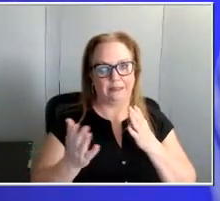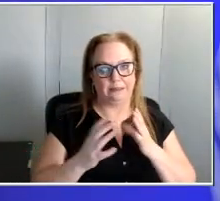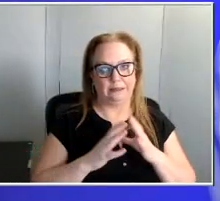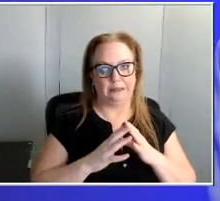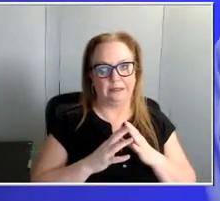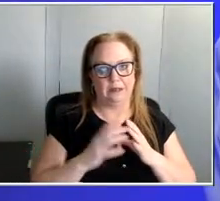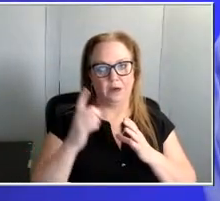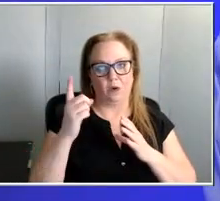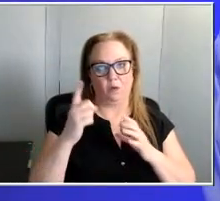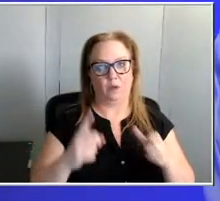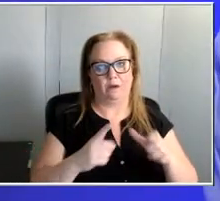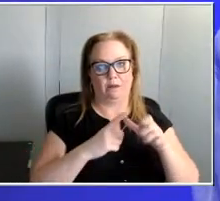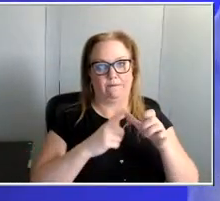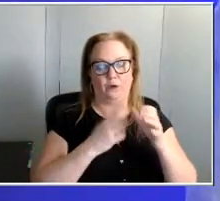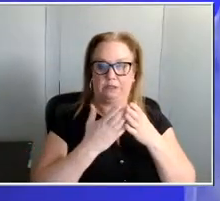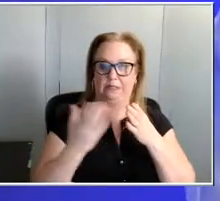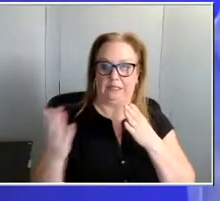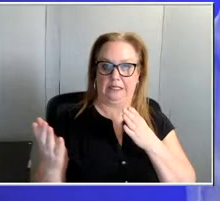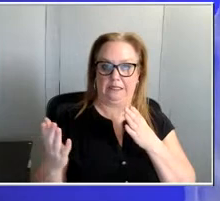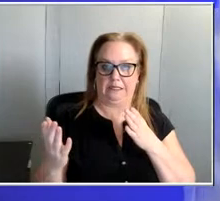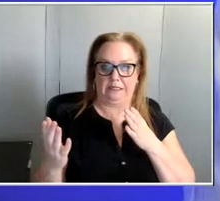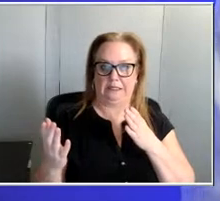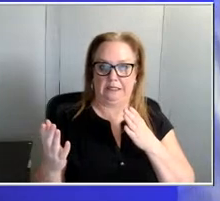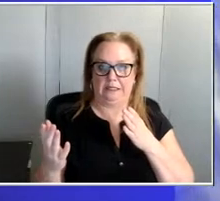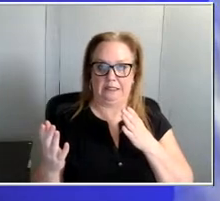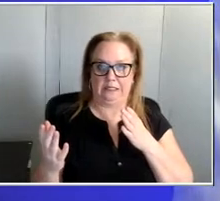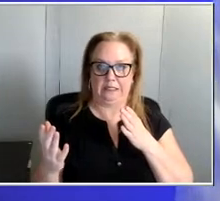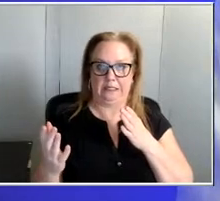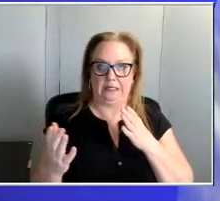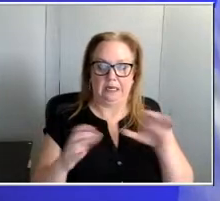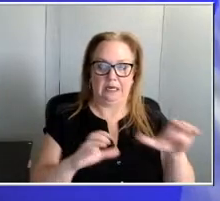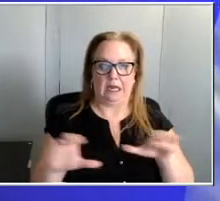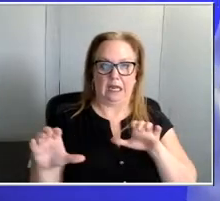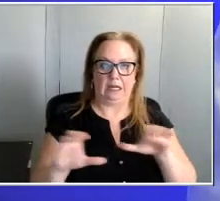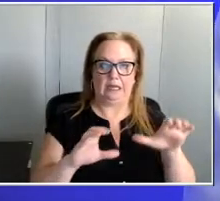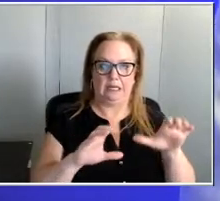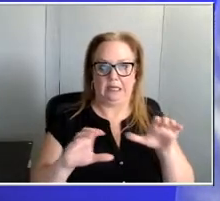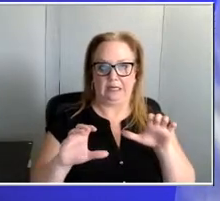the first things that I did